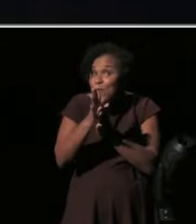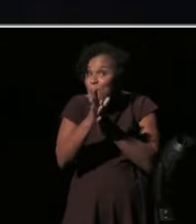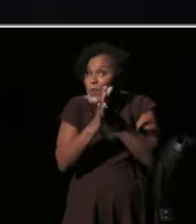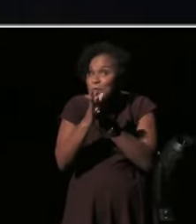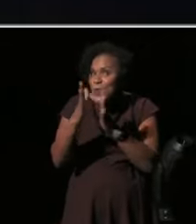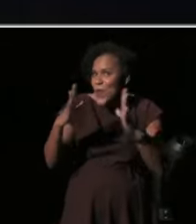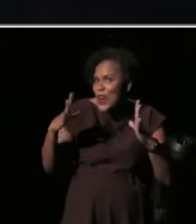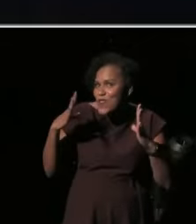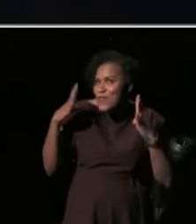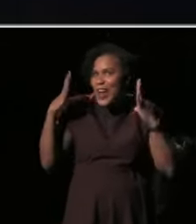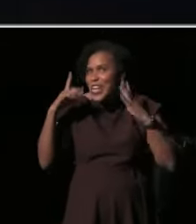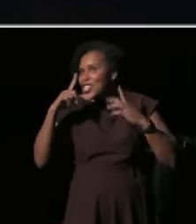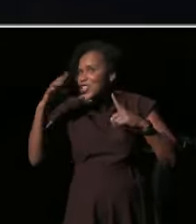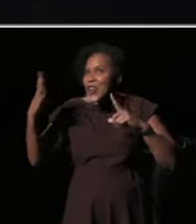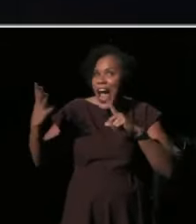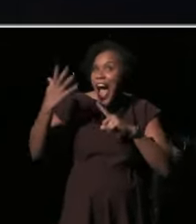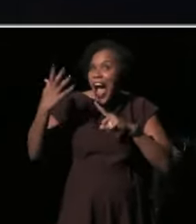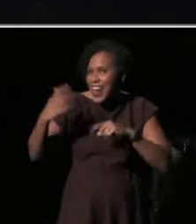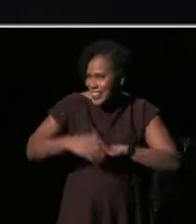get ready!